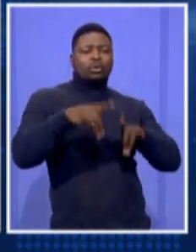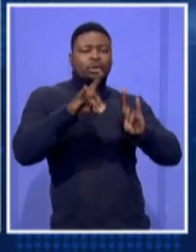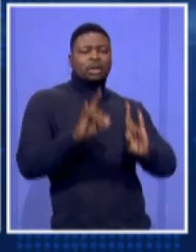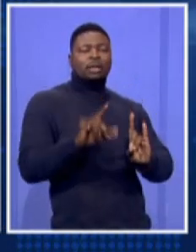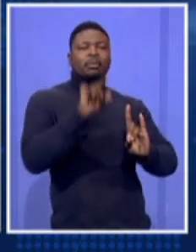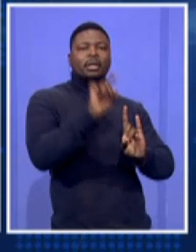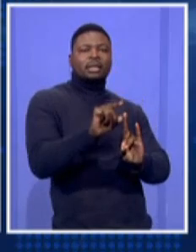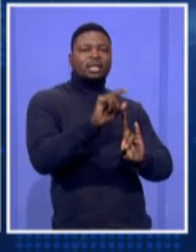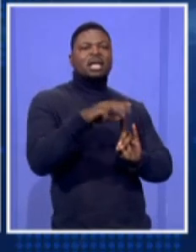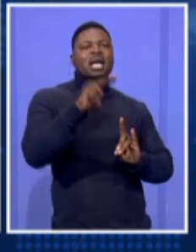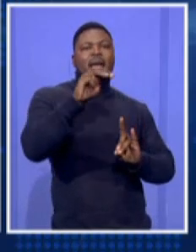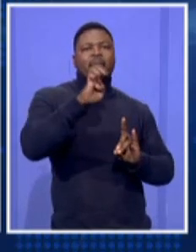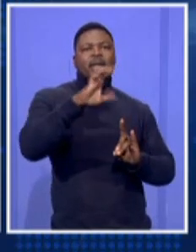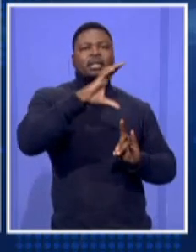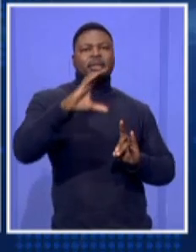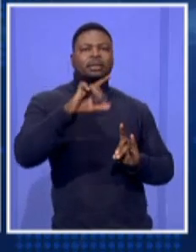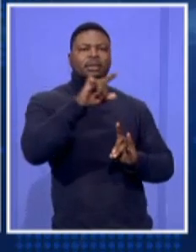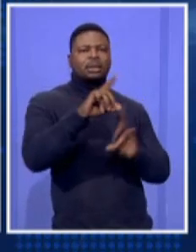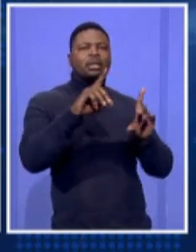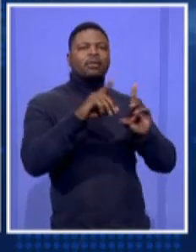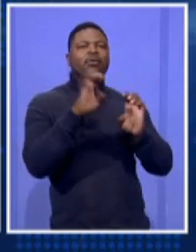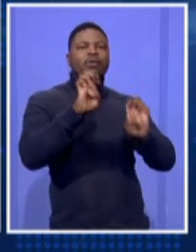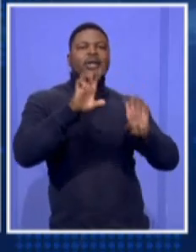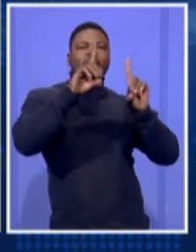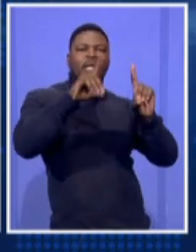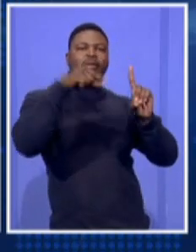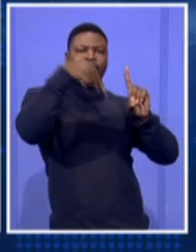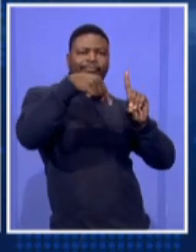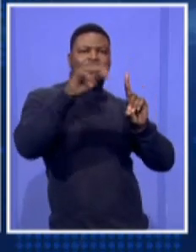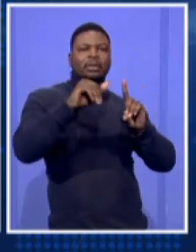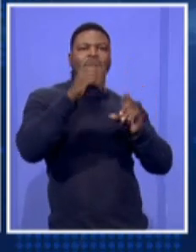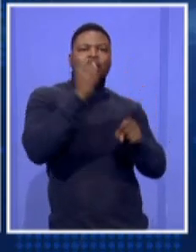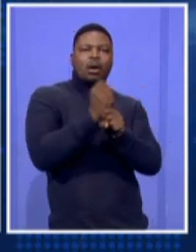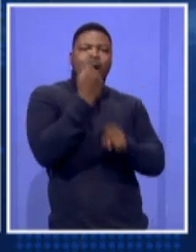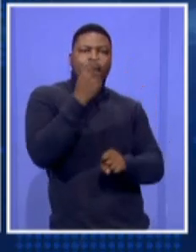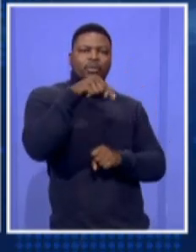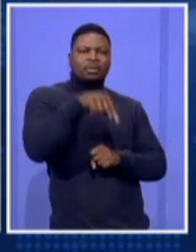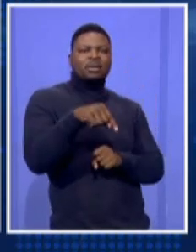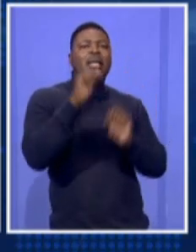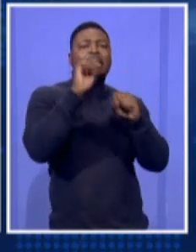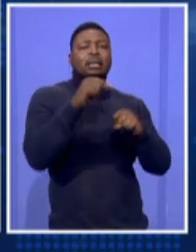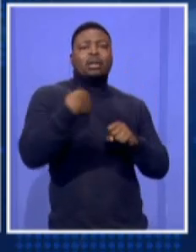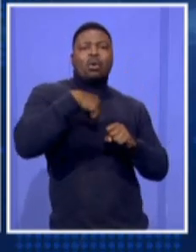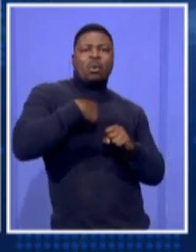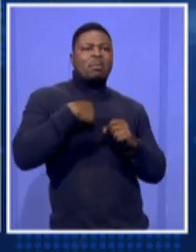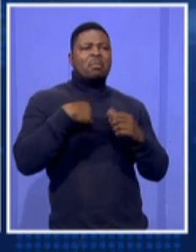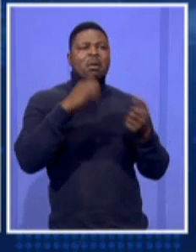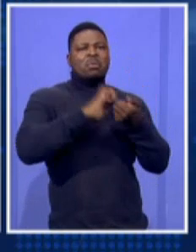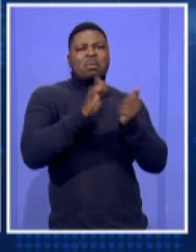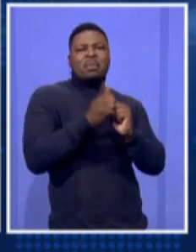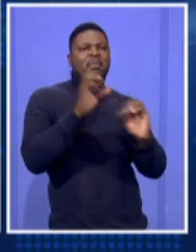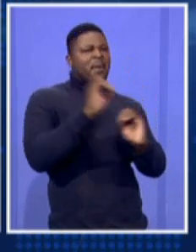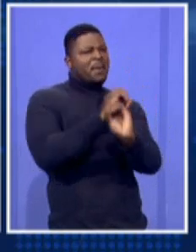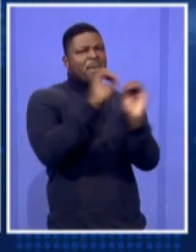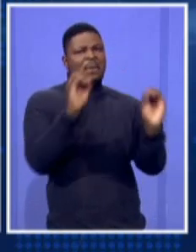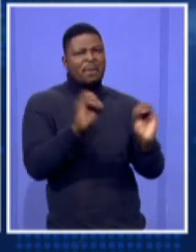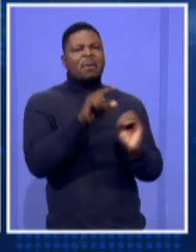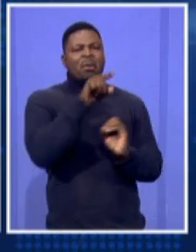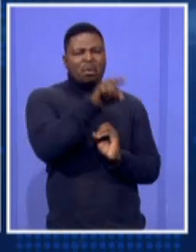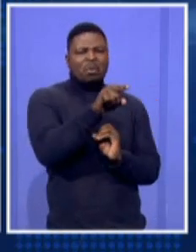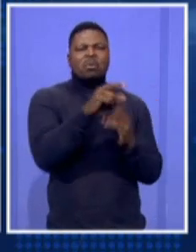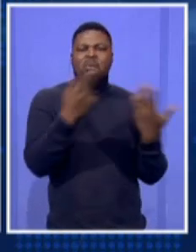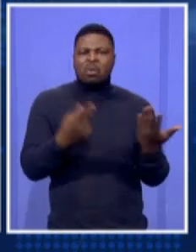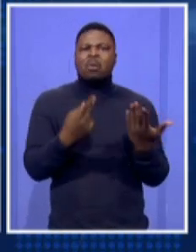the MEC for education in the province. We have no problem with what he said. He's implementing policies